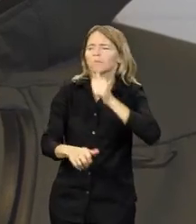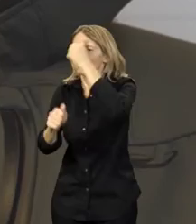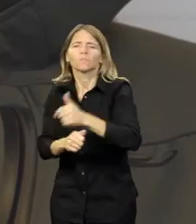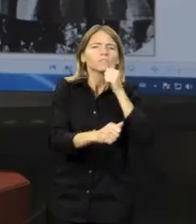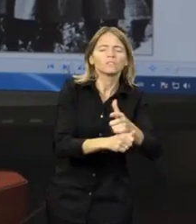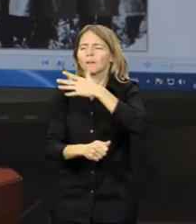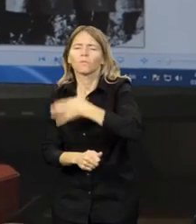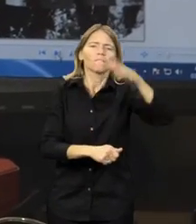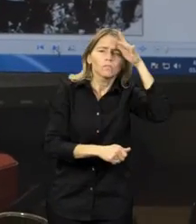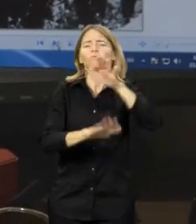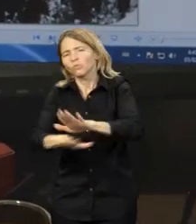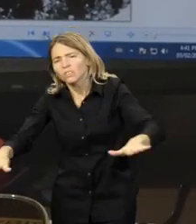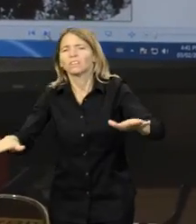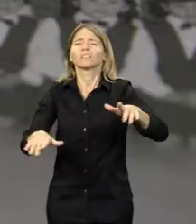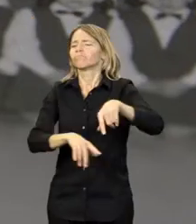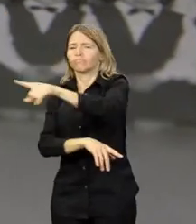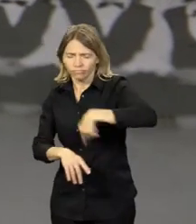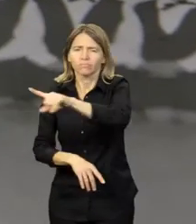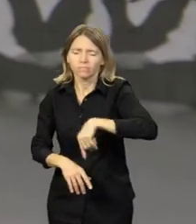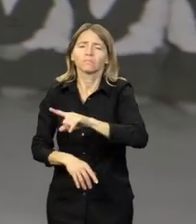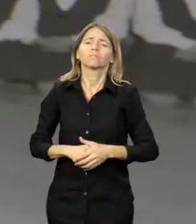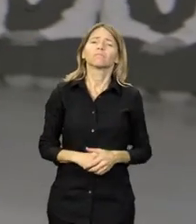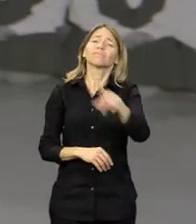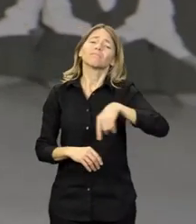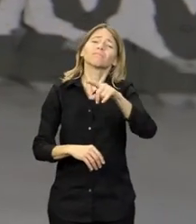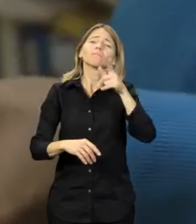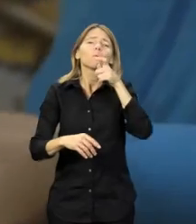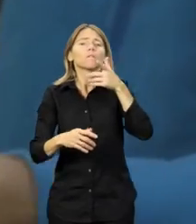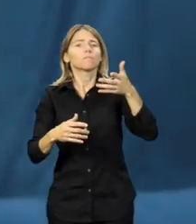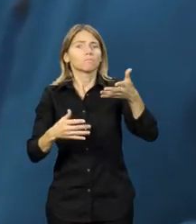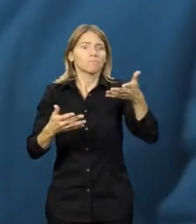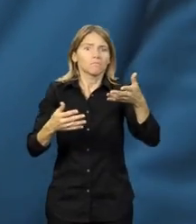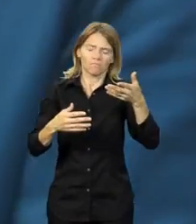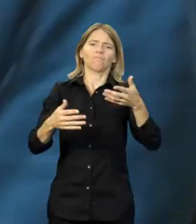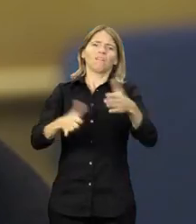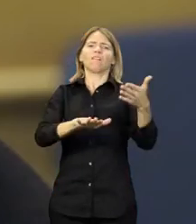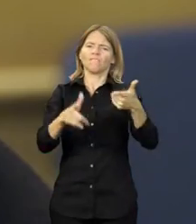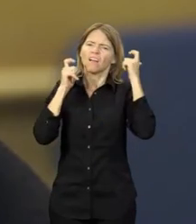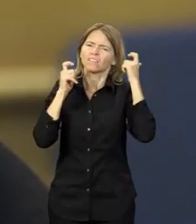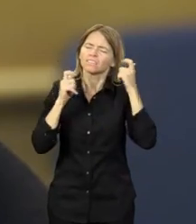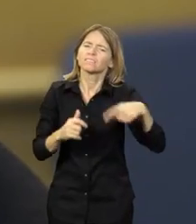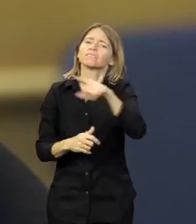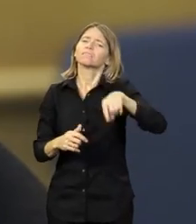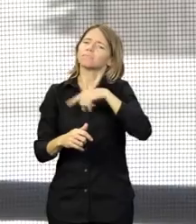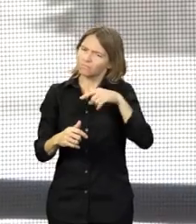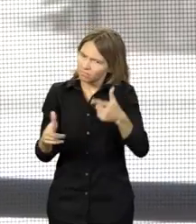and sisters and brothers and mothers and fathers and children. For the ones who left us too